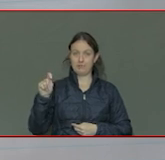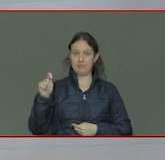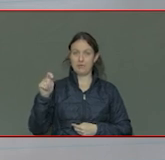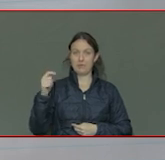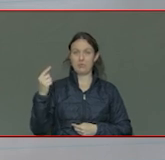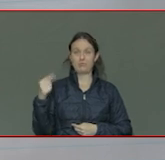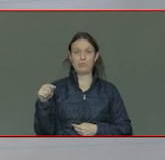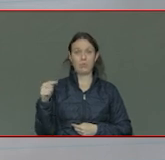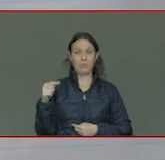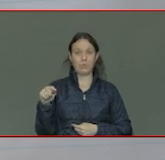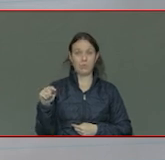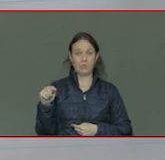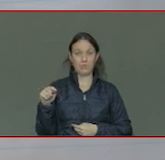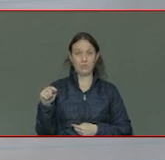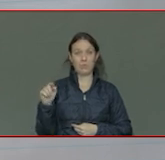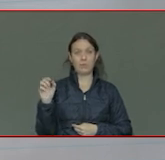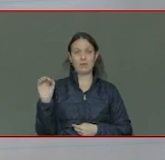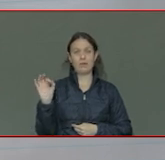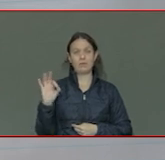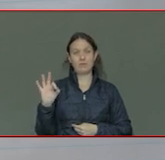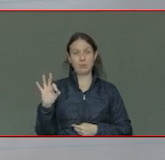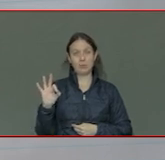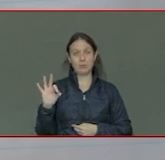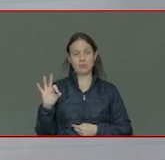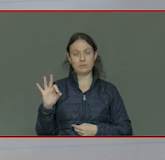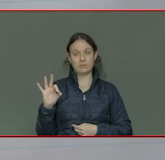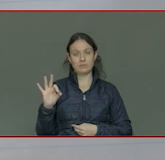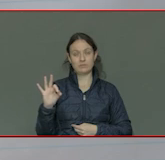of the force